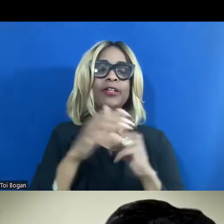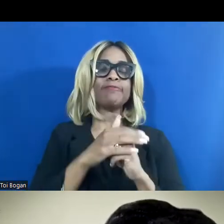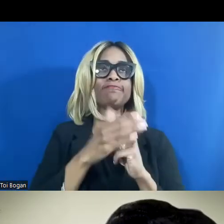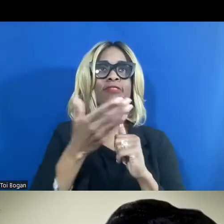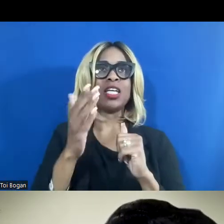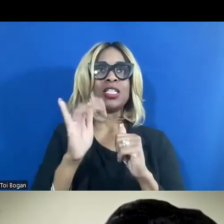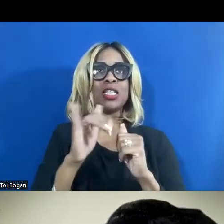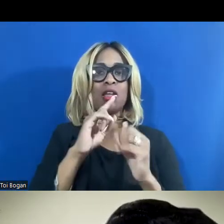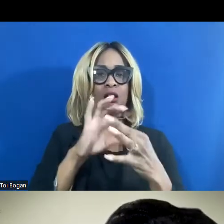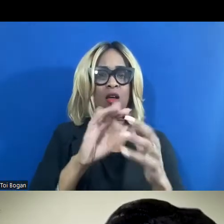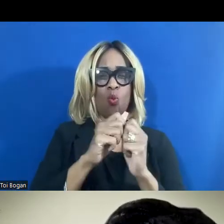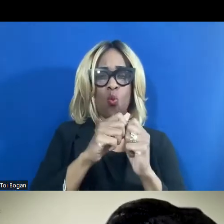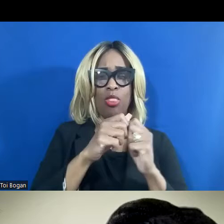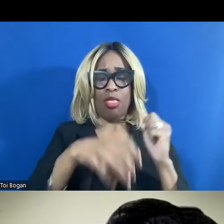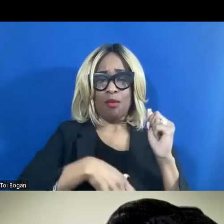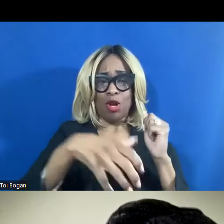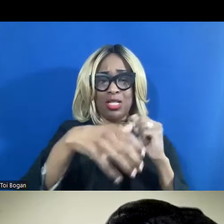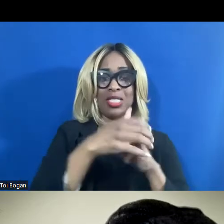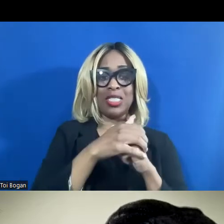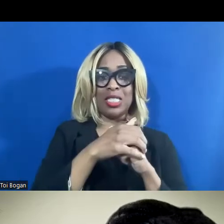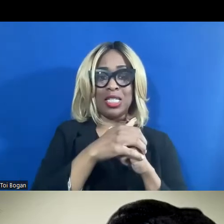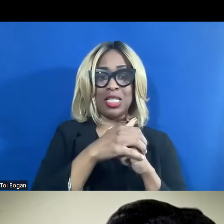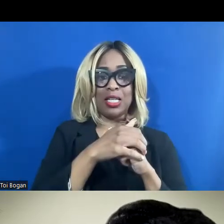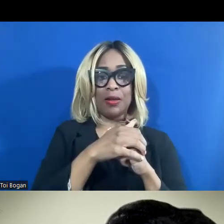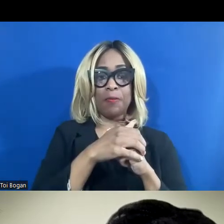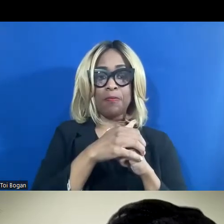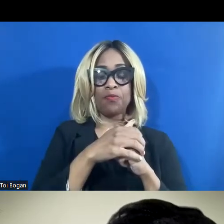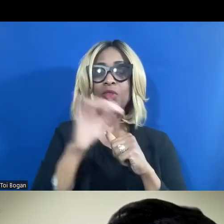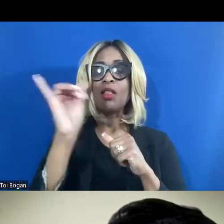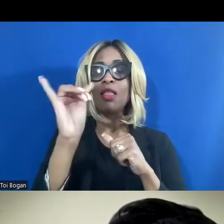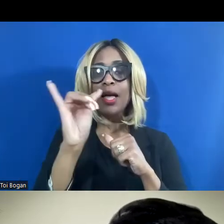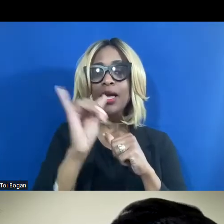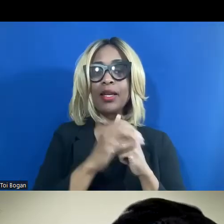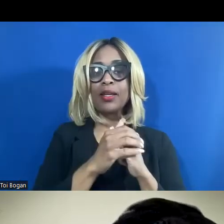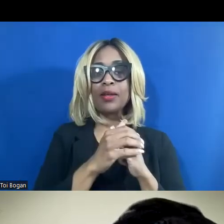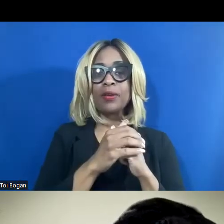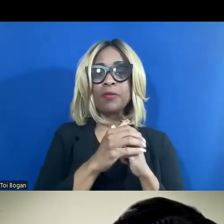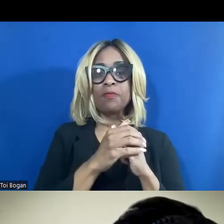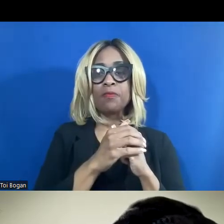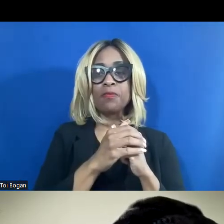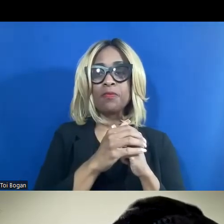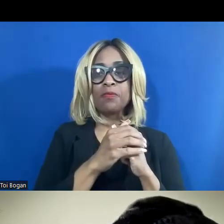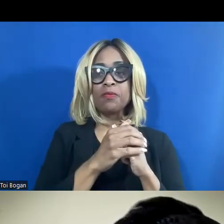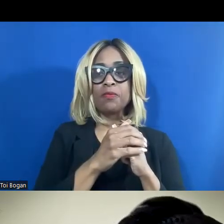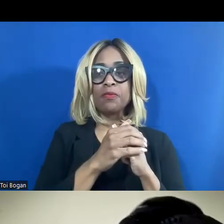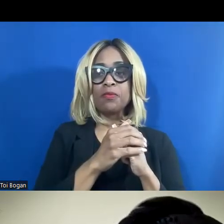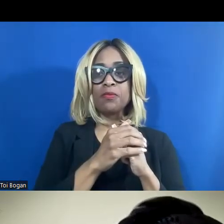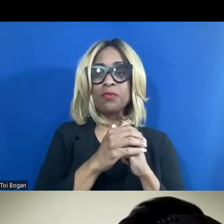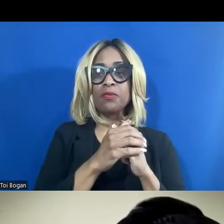not tied to pregnancy at all, such as